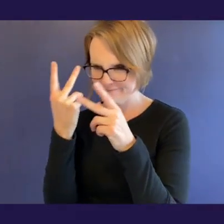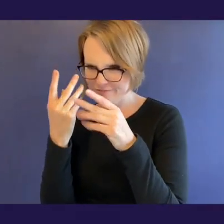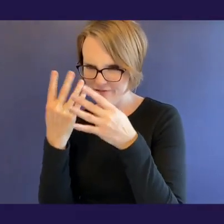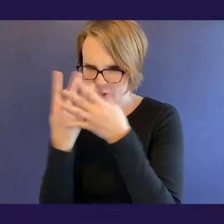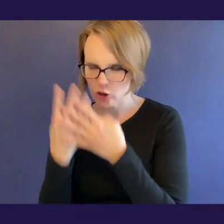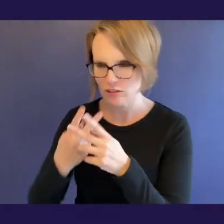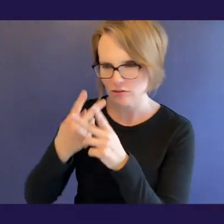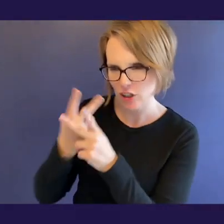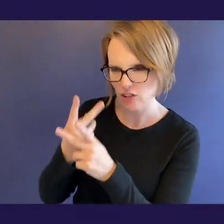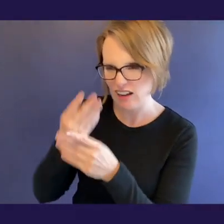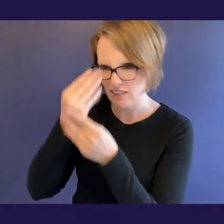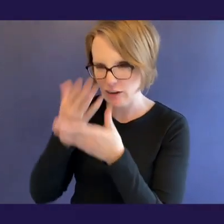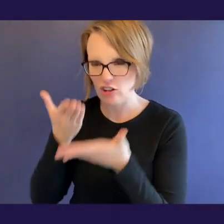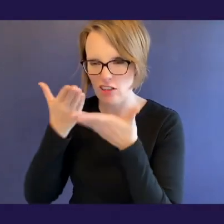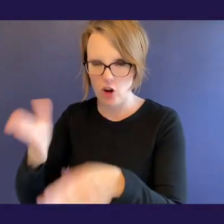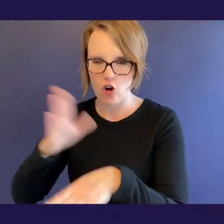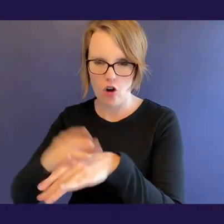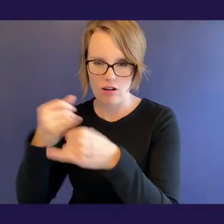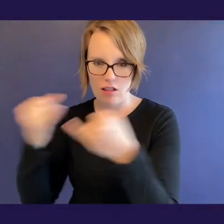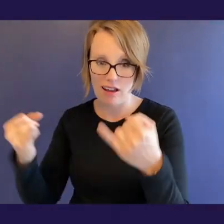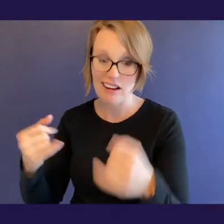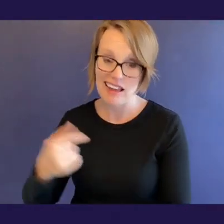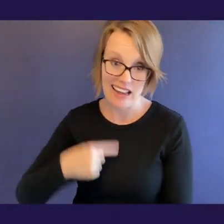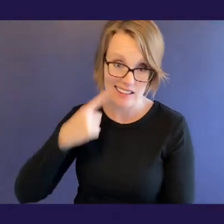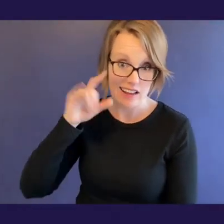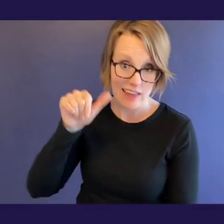is really critical for our population.